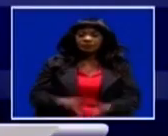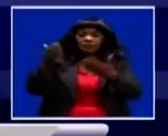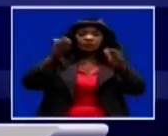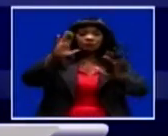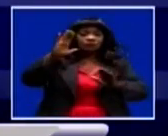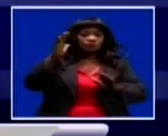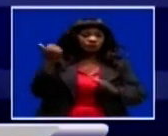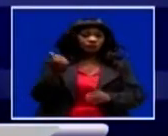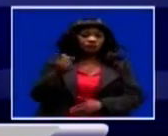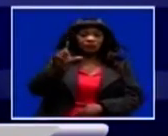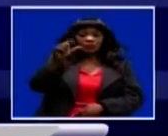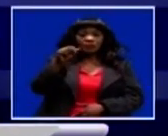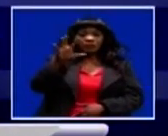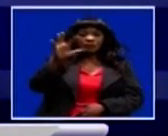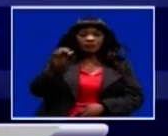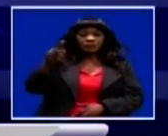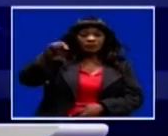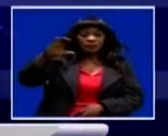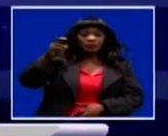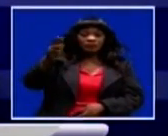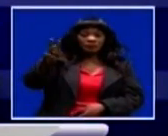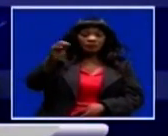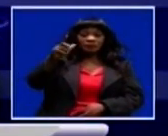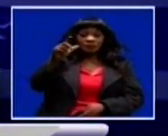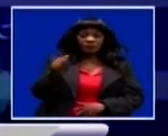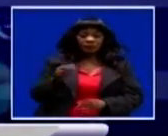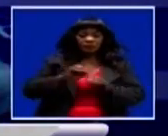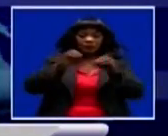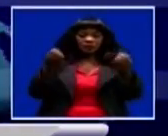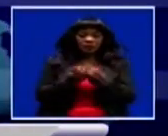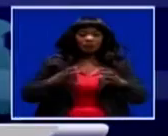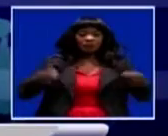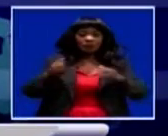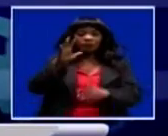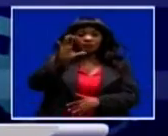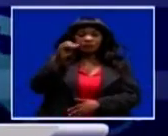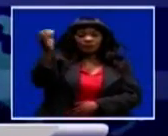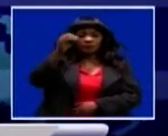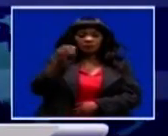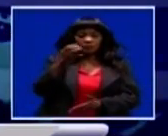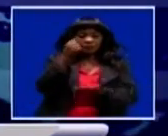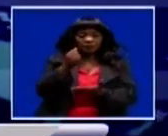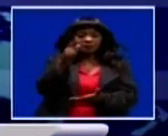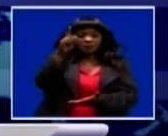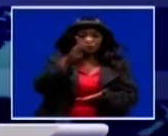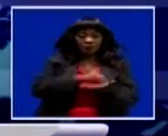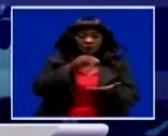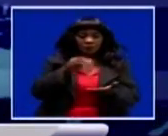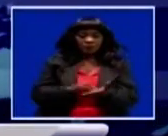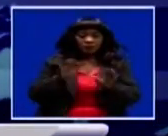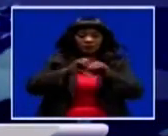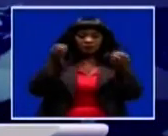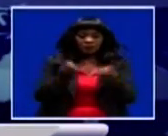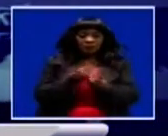Welcome back. The 2019 Chwala Organizing Committee has raised 50% of the budgeted 1 million kwacha to host